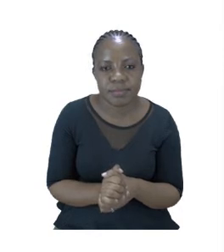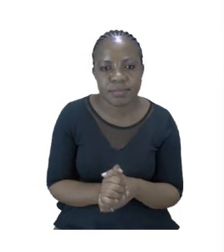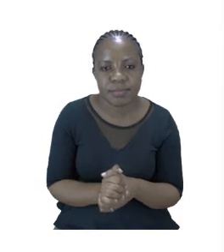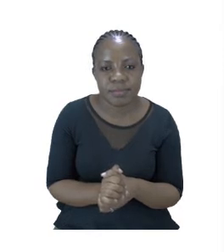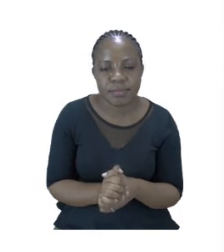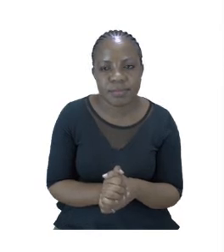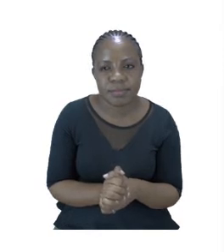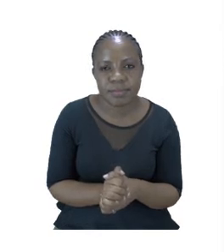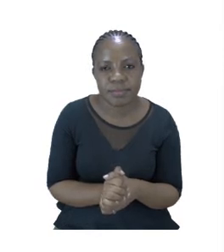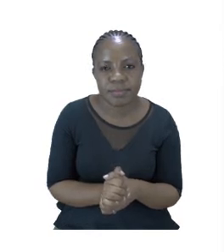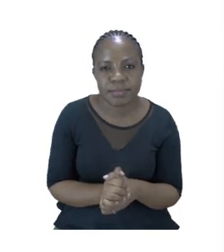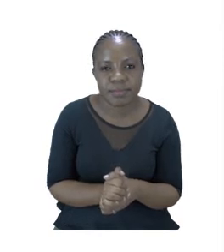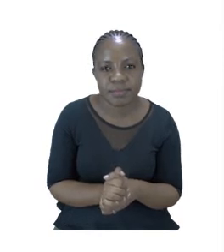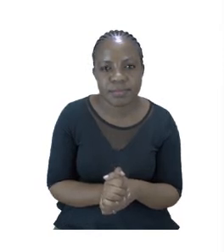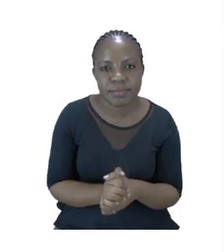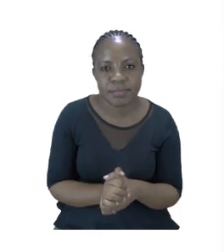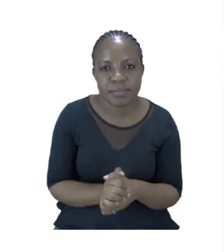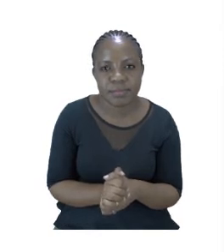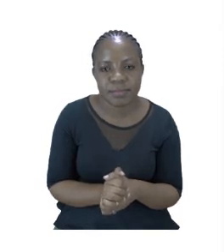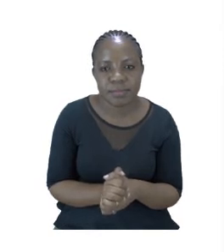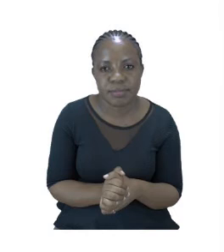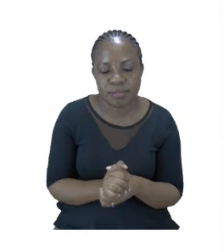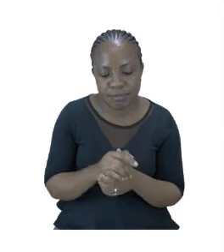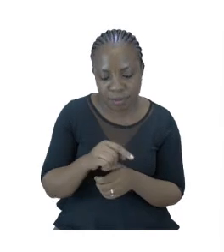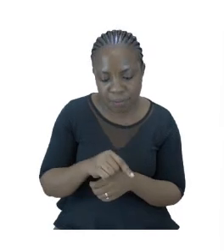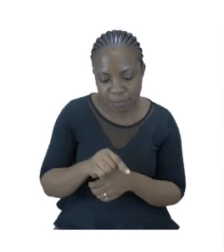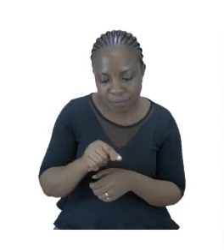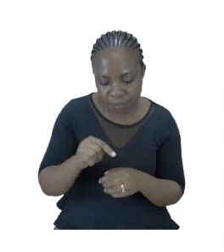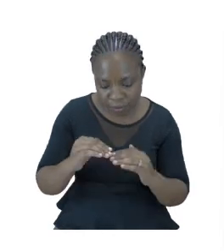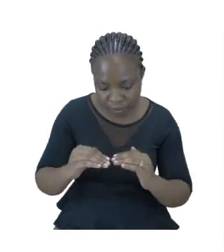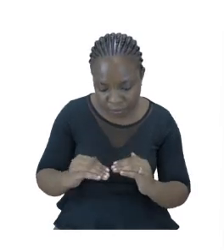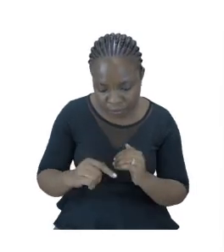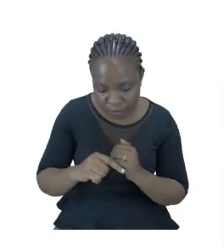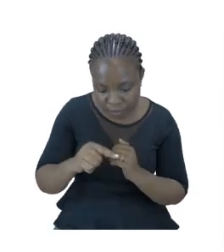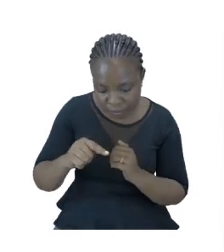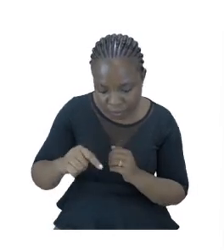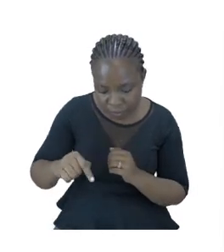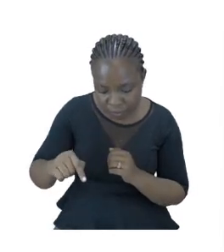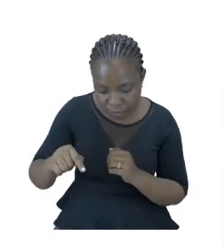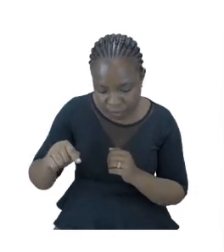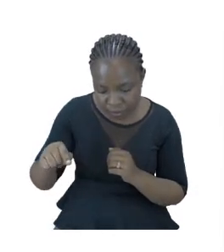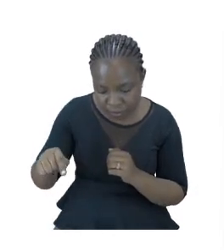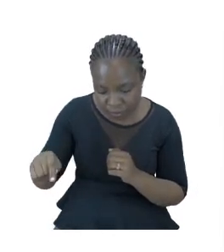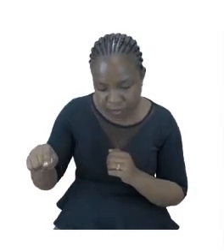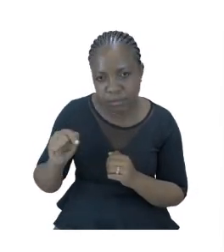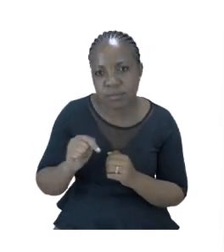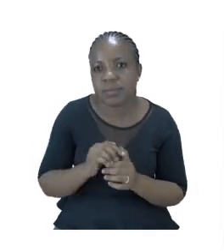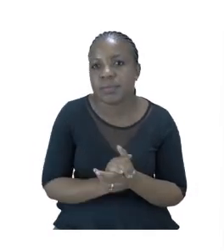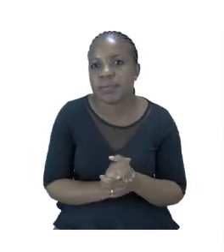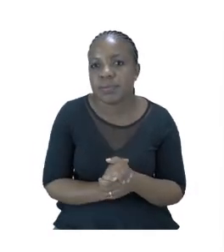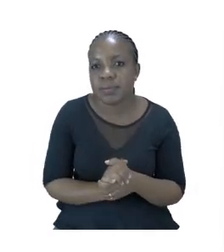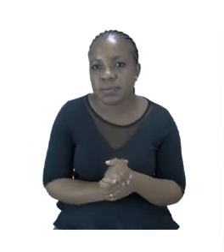asking you to trace that pattern. You are going to start from the capital letter S on